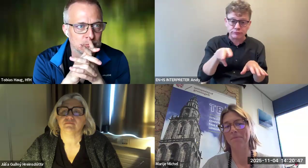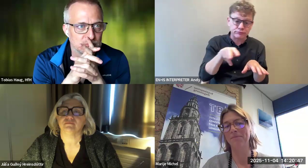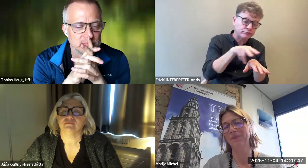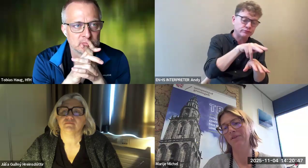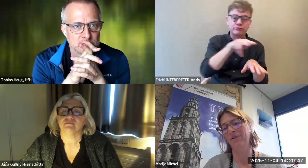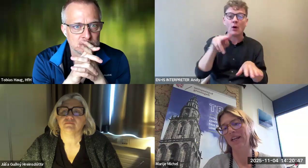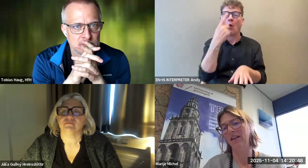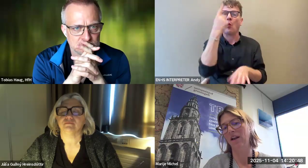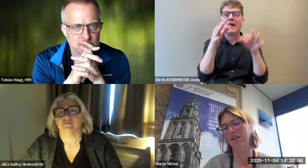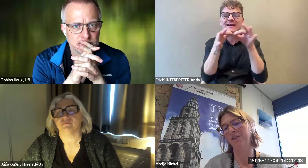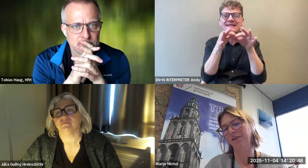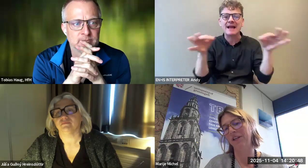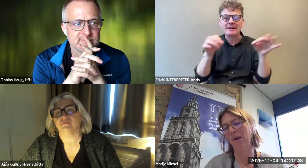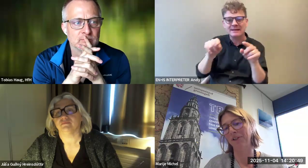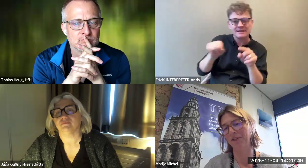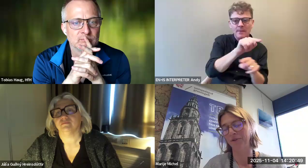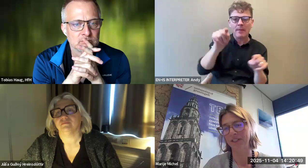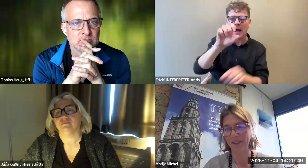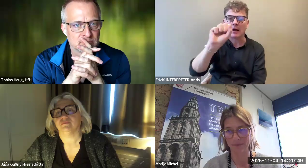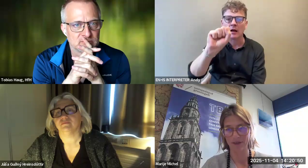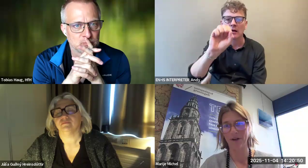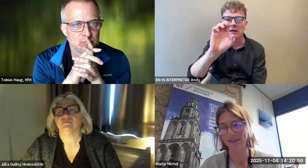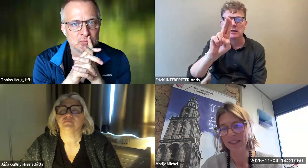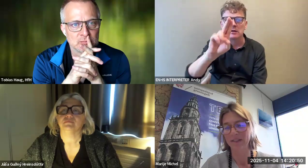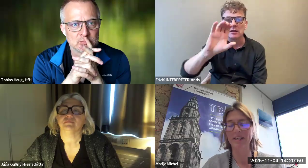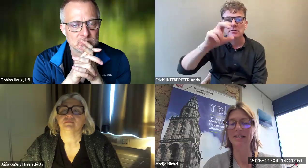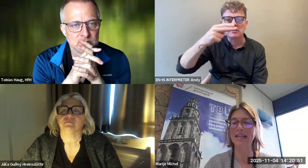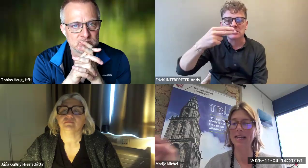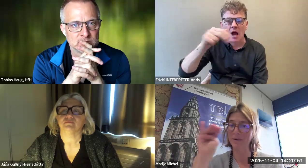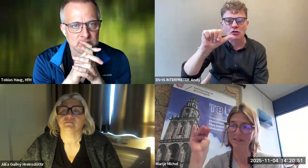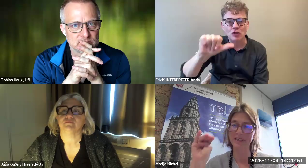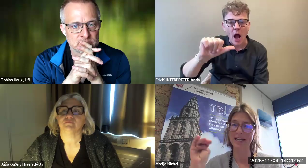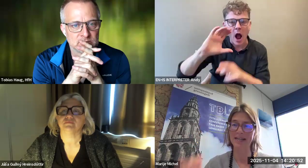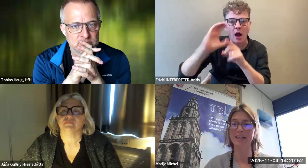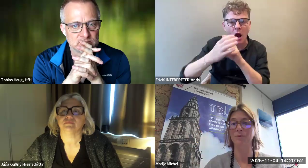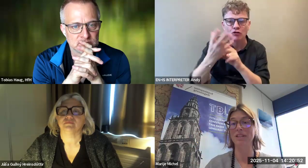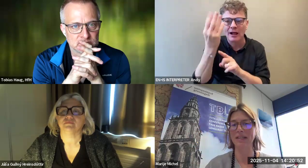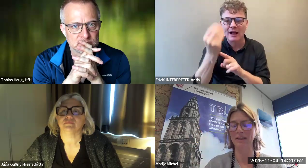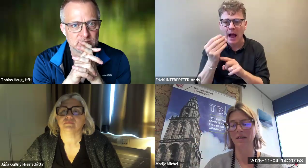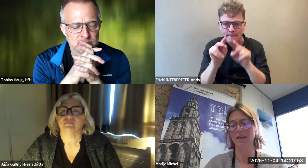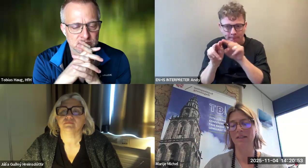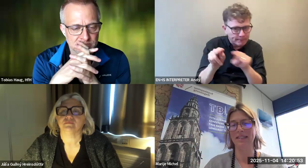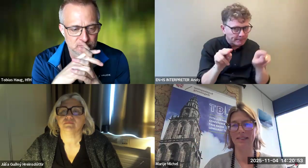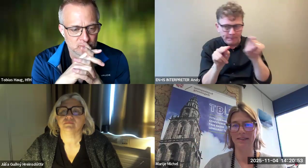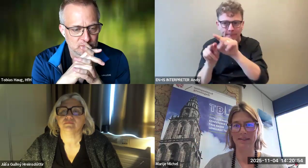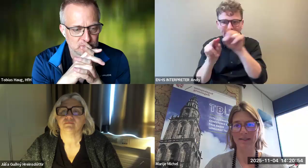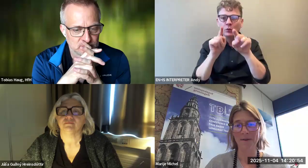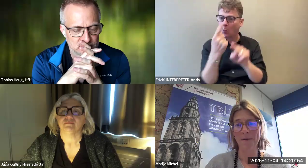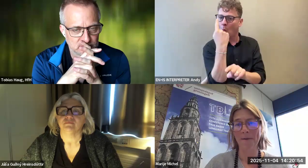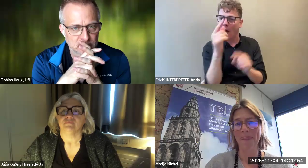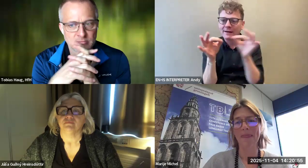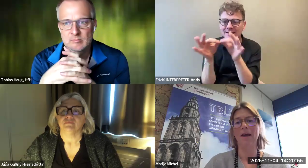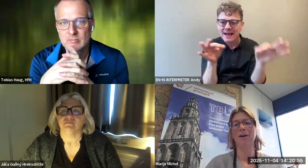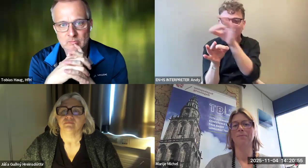cultural gap will create large learning opportunity because." So they stay with their eye gaze within the